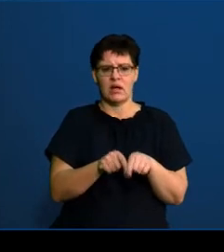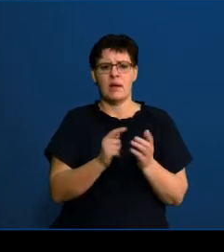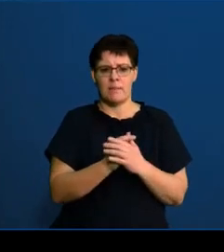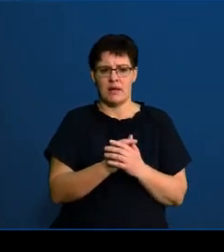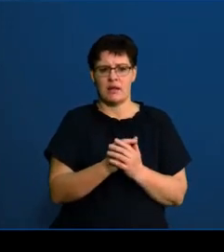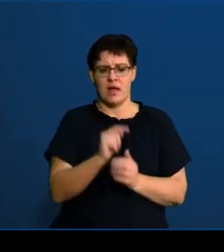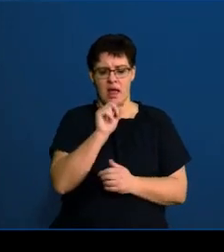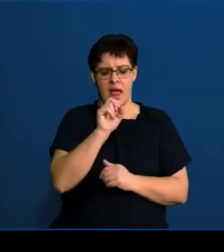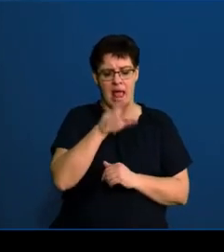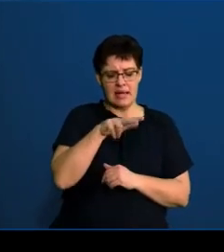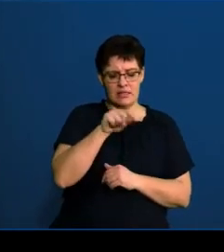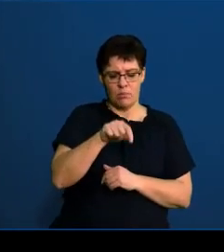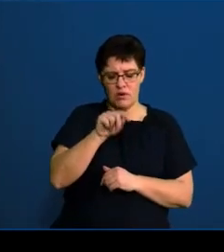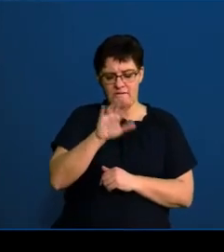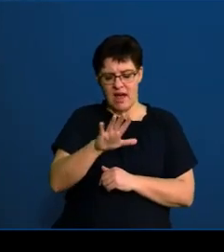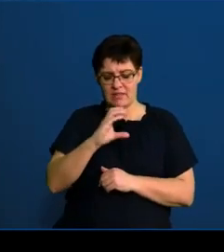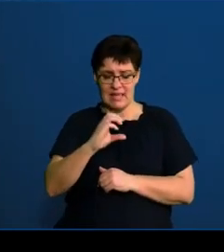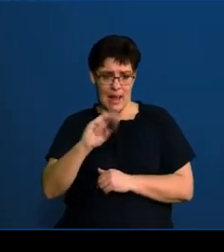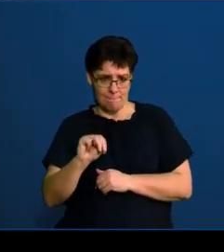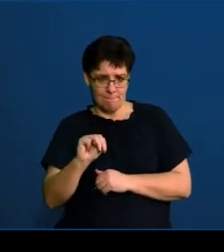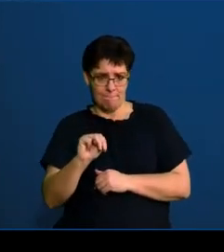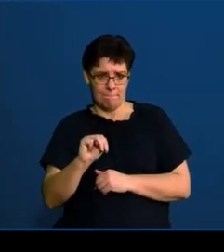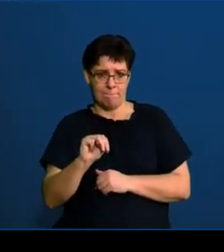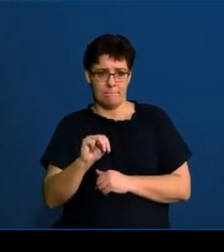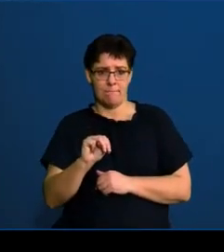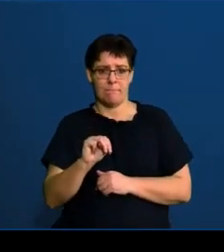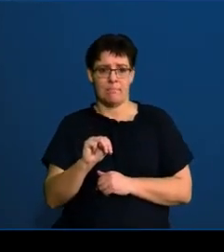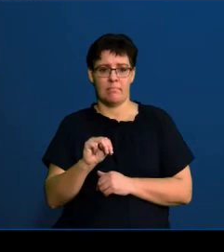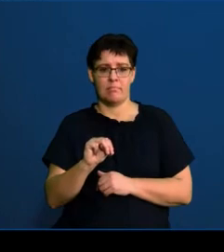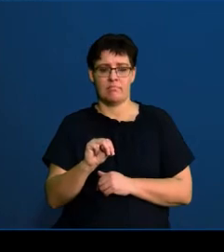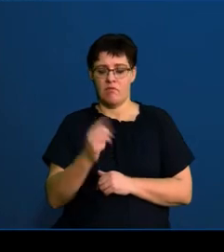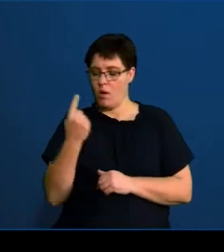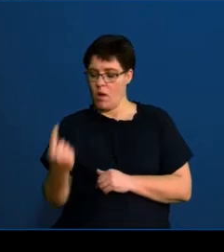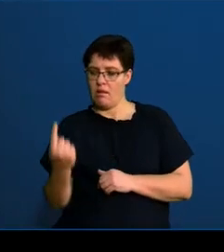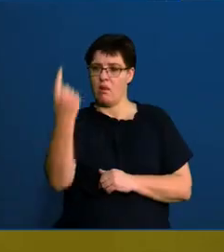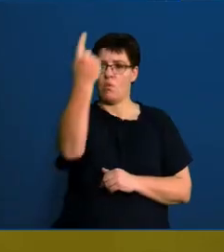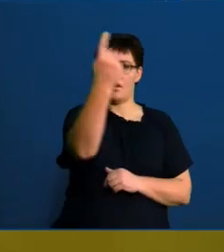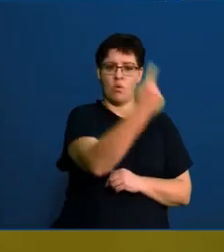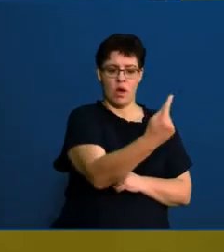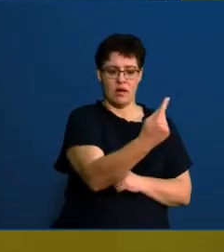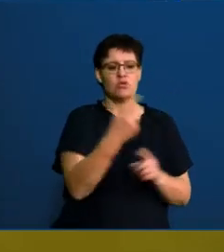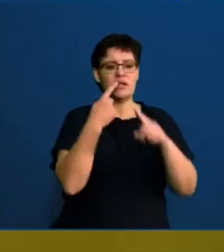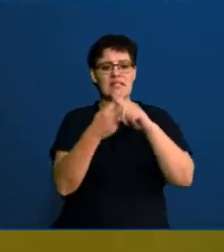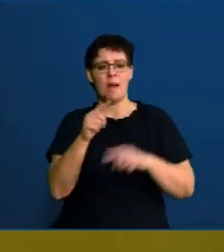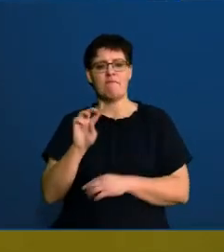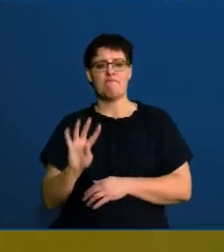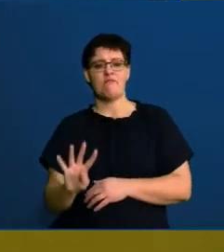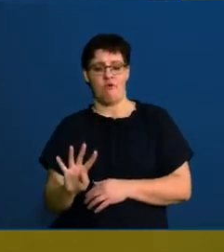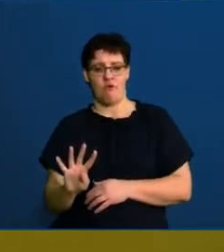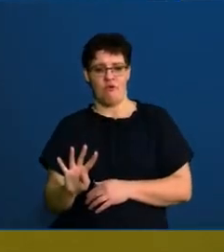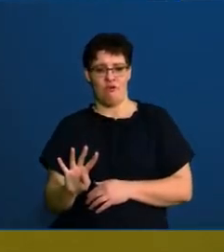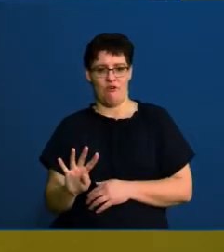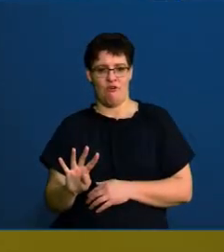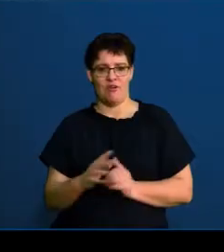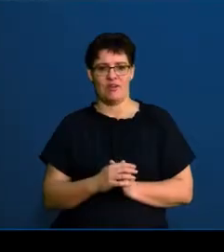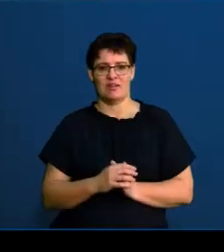is 18.5 centimeters for each side, which means that each side is 18.5. So I could have